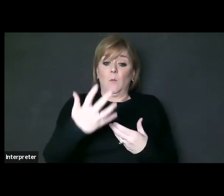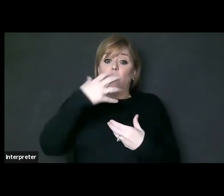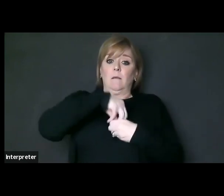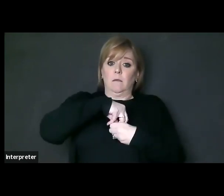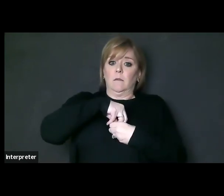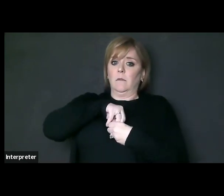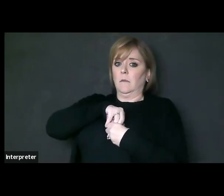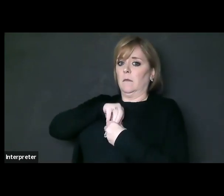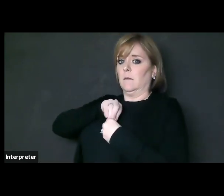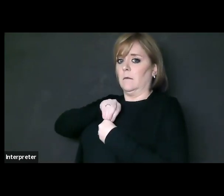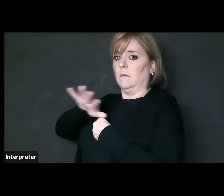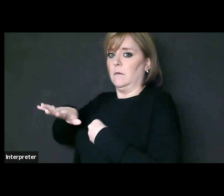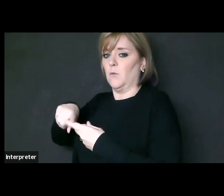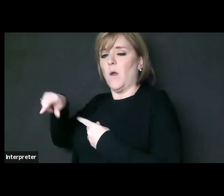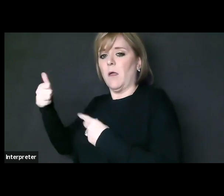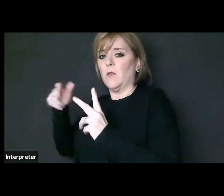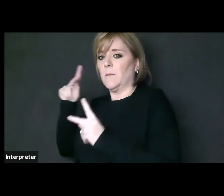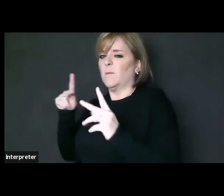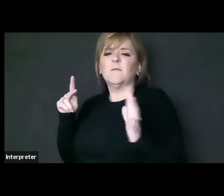asymptomatic people.